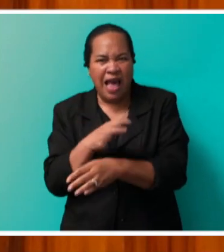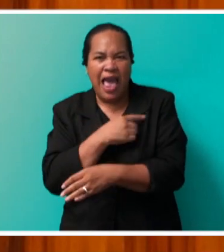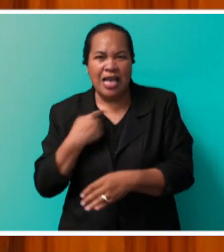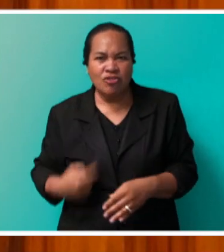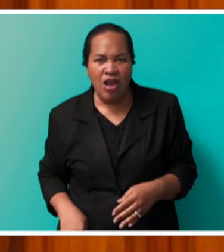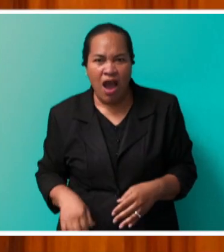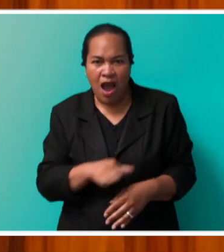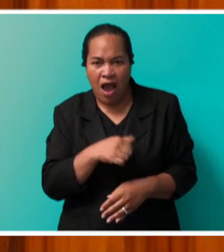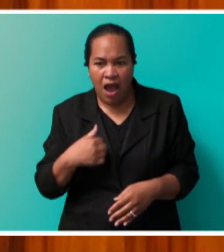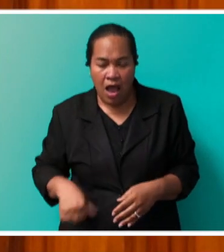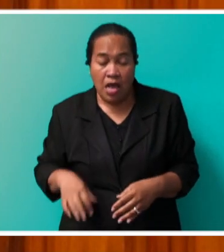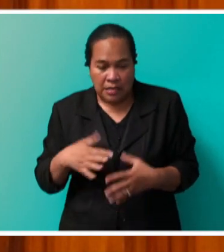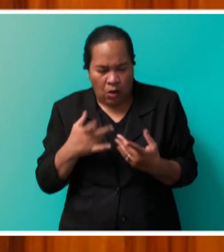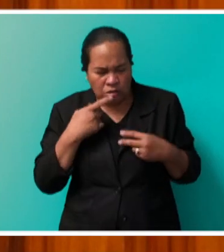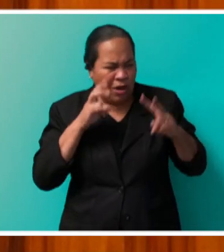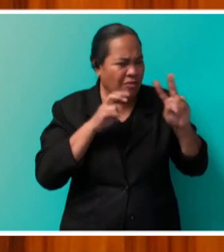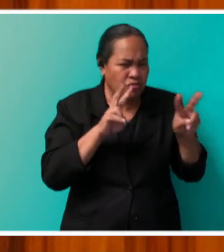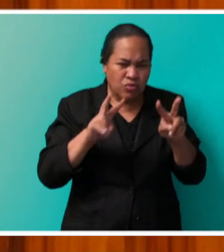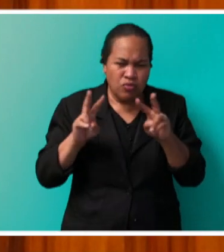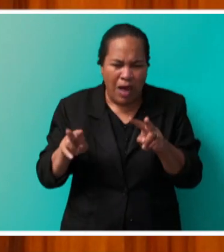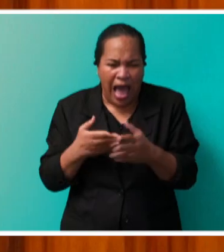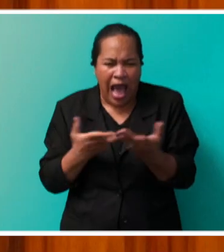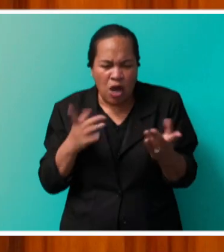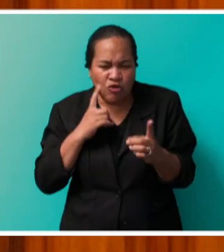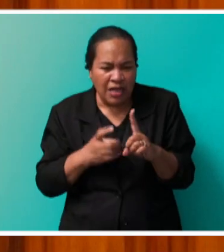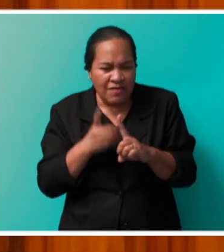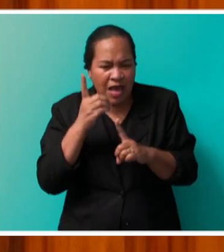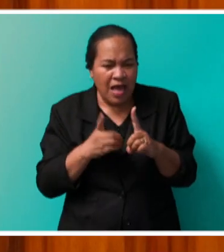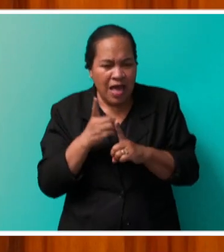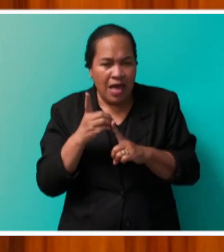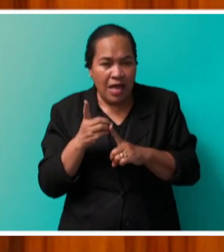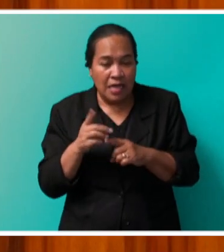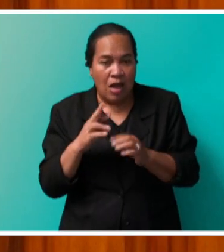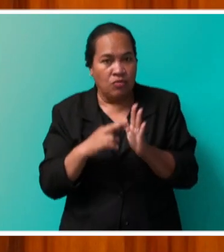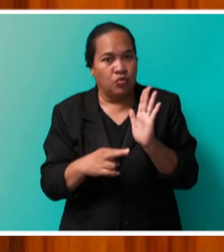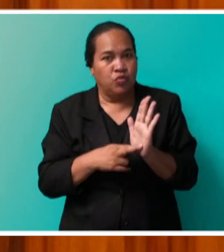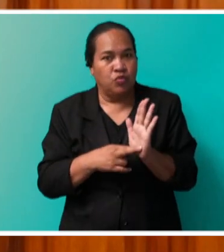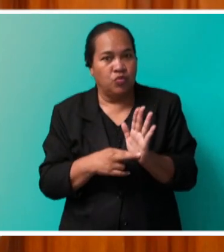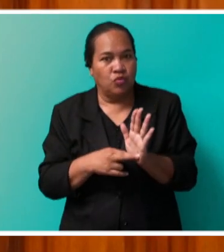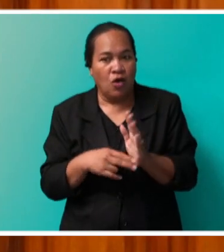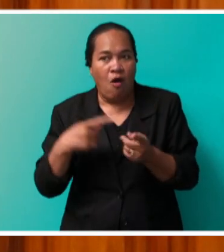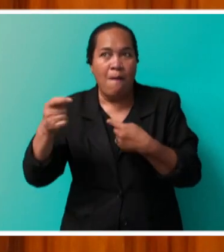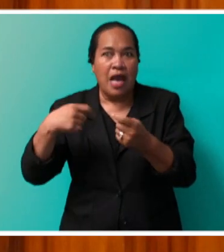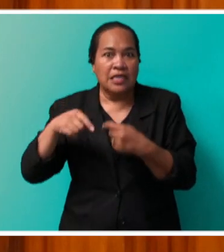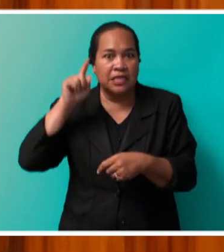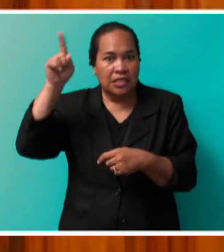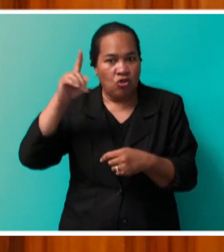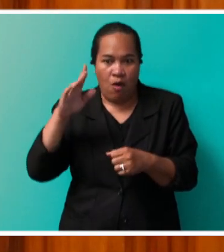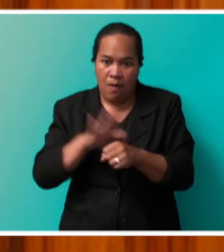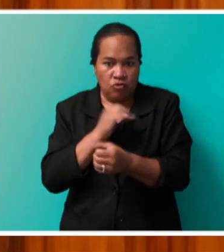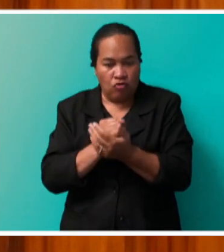is at the moment exploring the possibility of developing a timber marketing regulation to also oversee the operation of